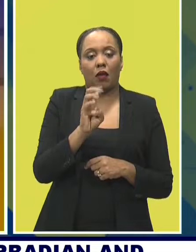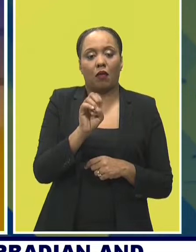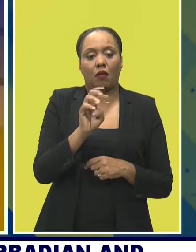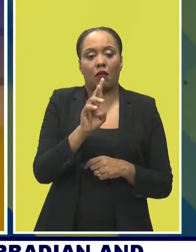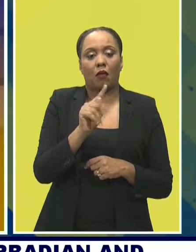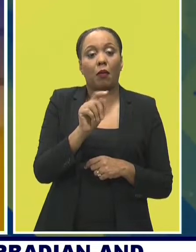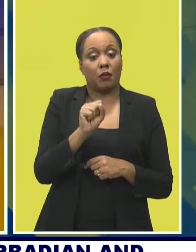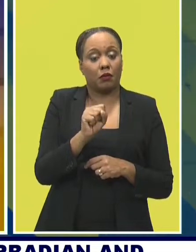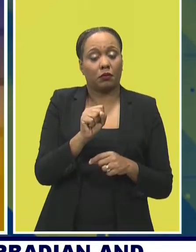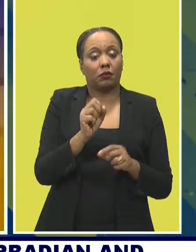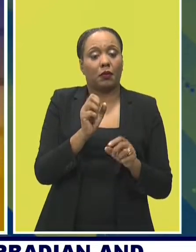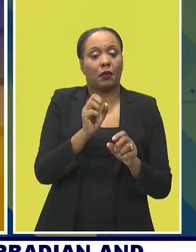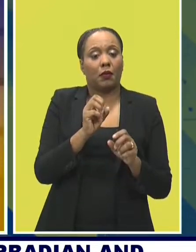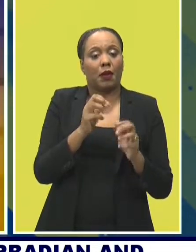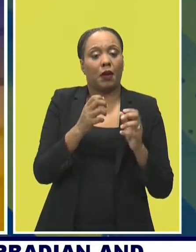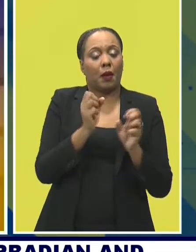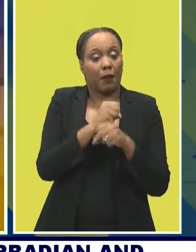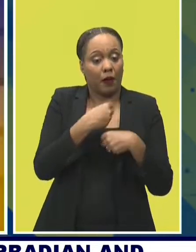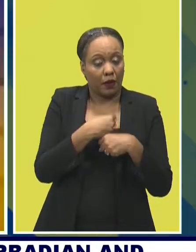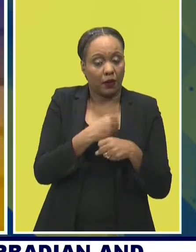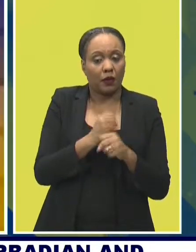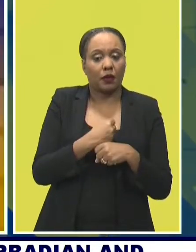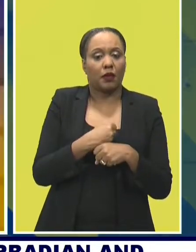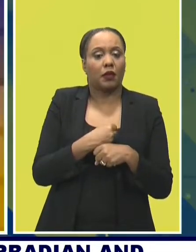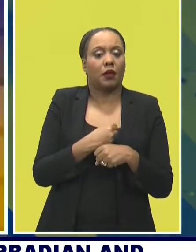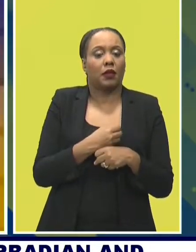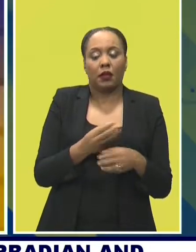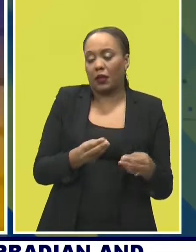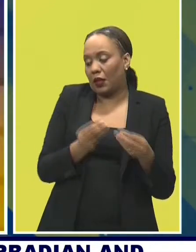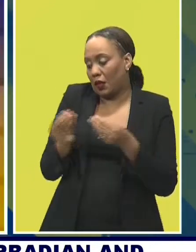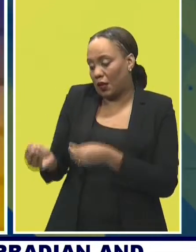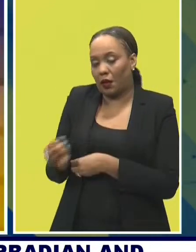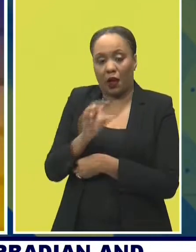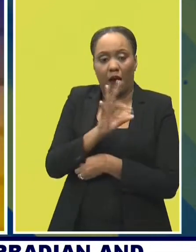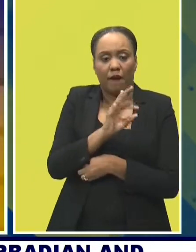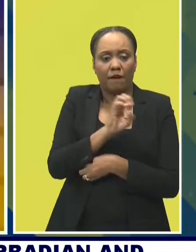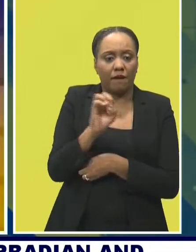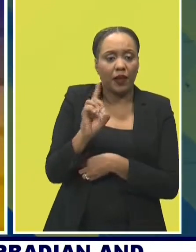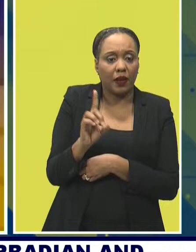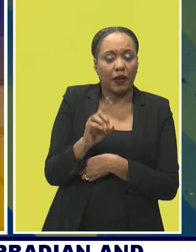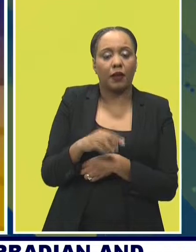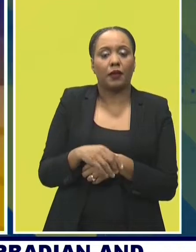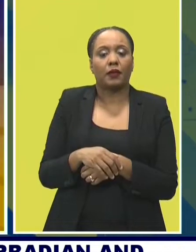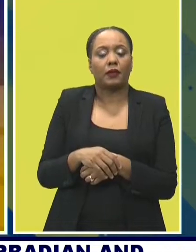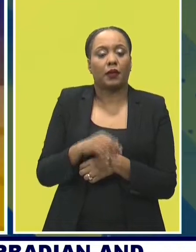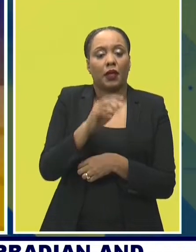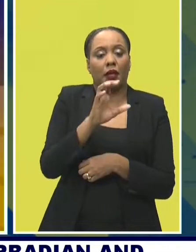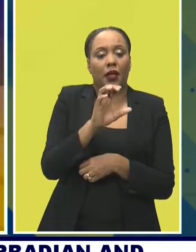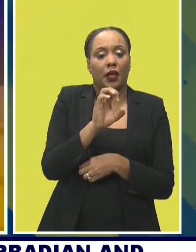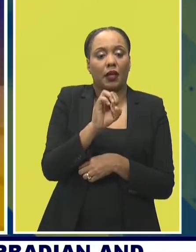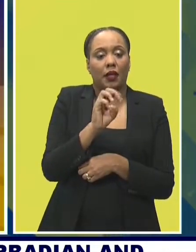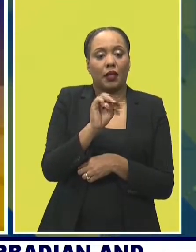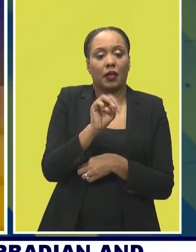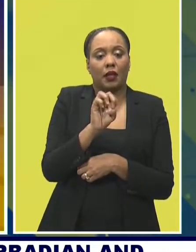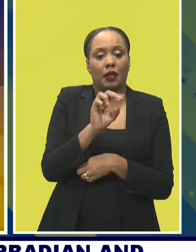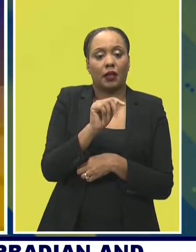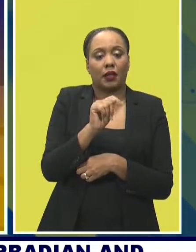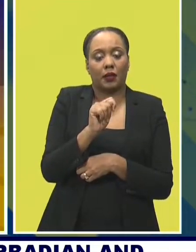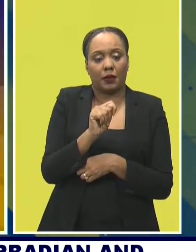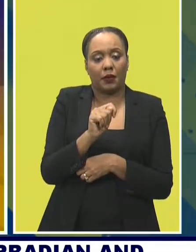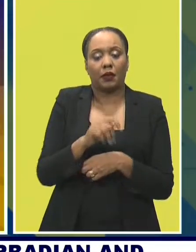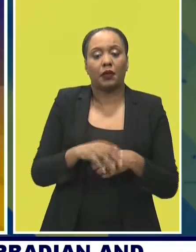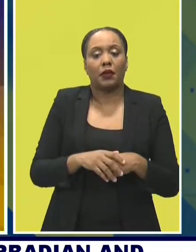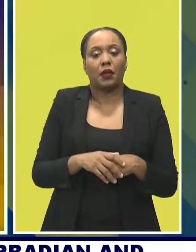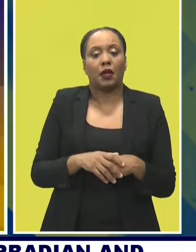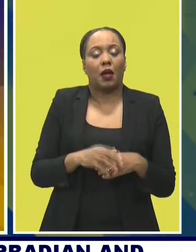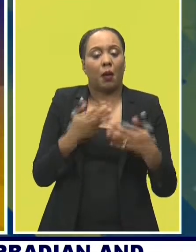feed to Suriname. They want cement exported. They need car boxes for their rum